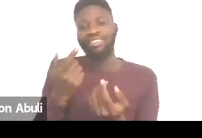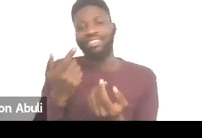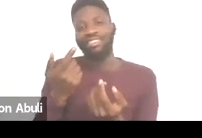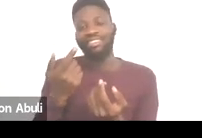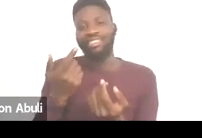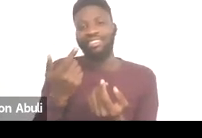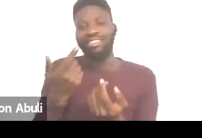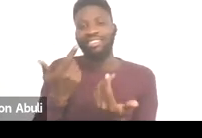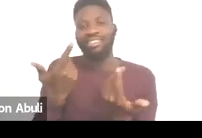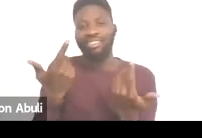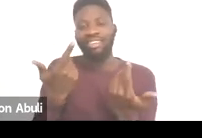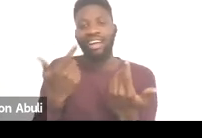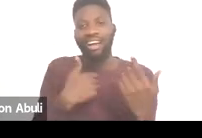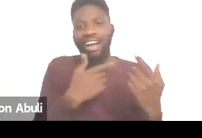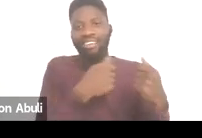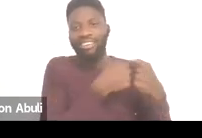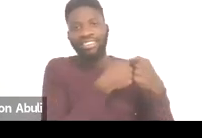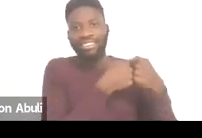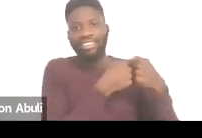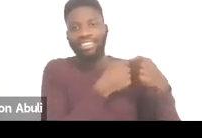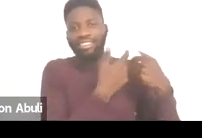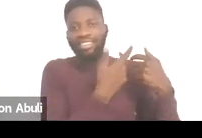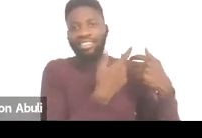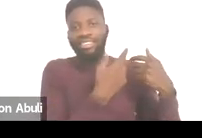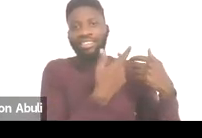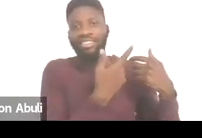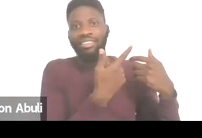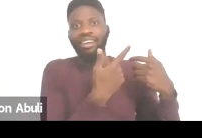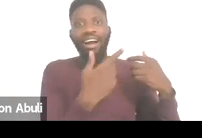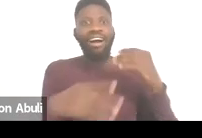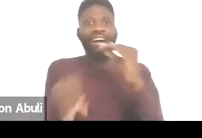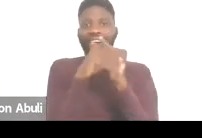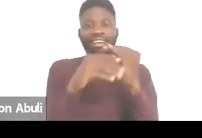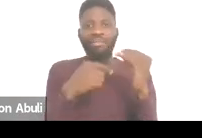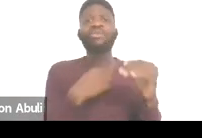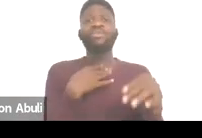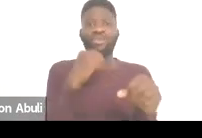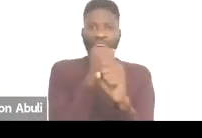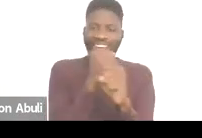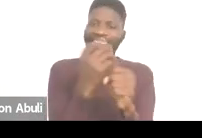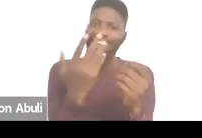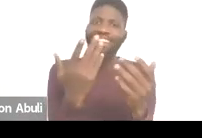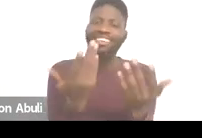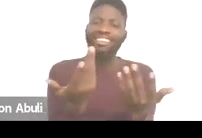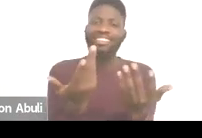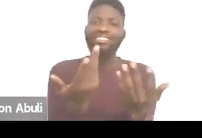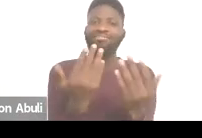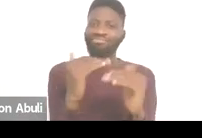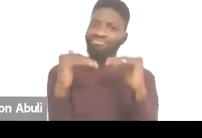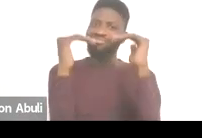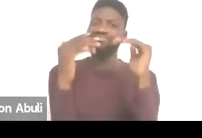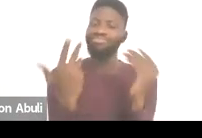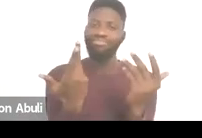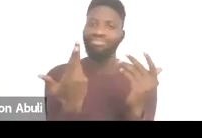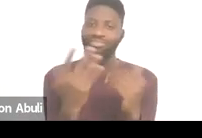challenges, that I want to experience more challenges in my day-to-day jobs? I